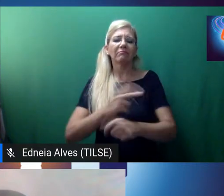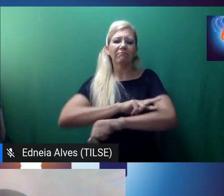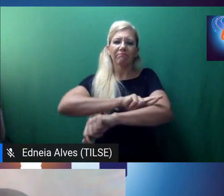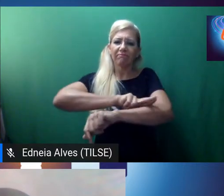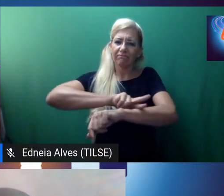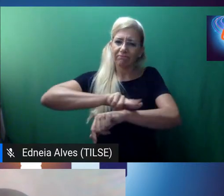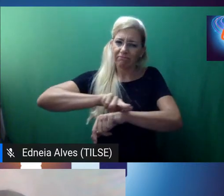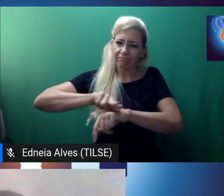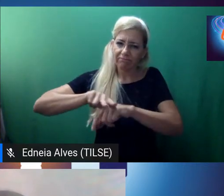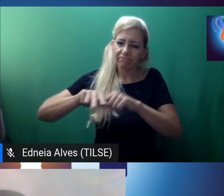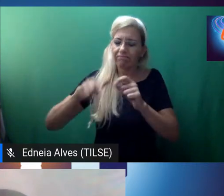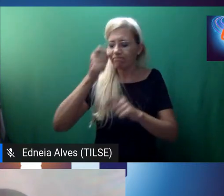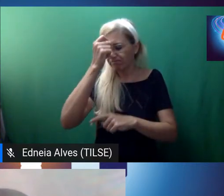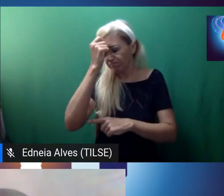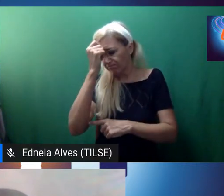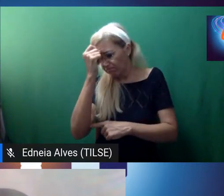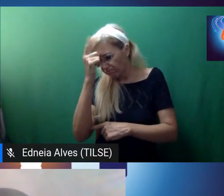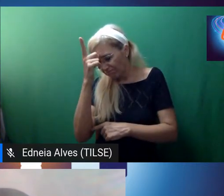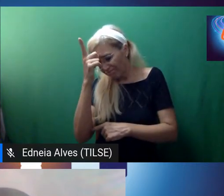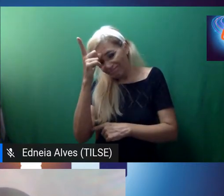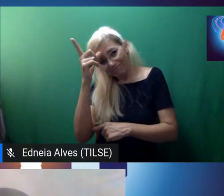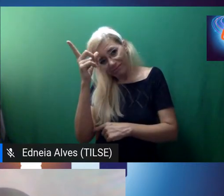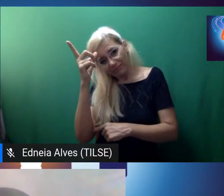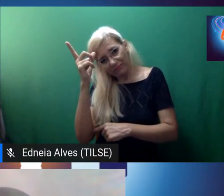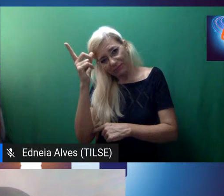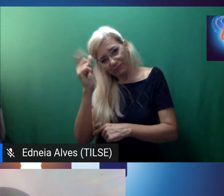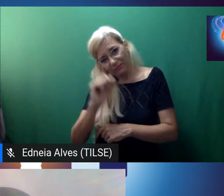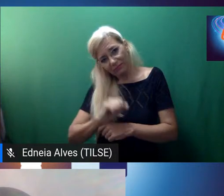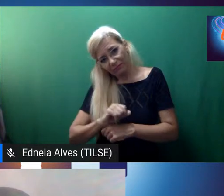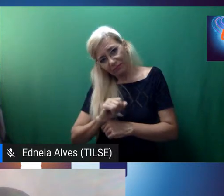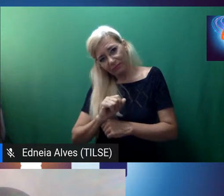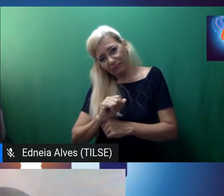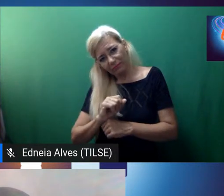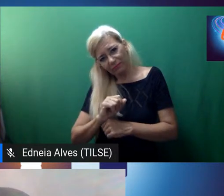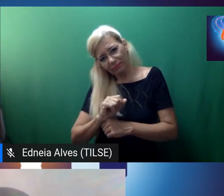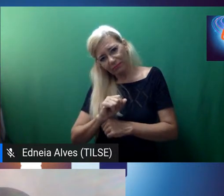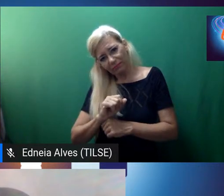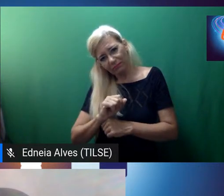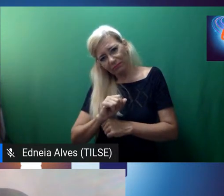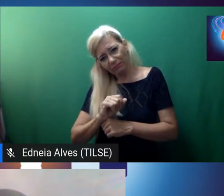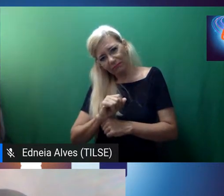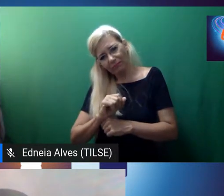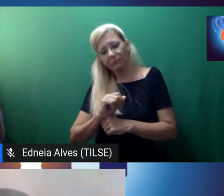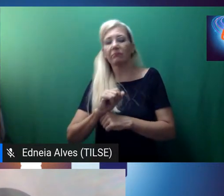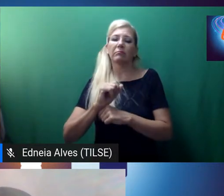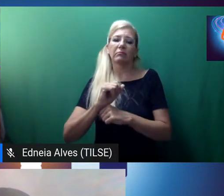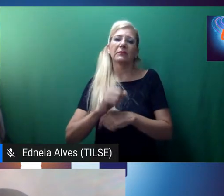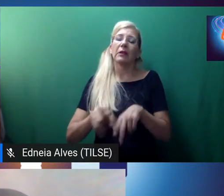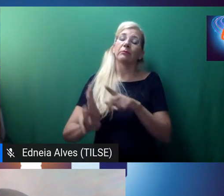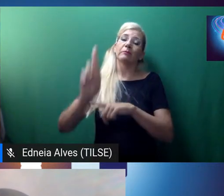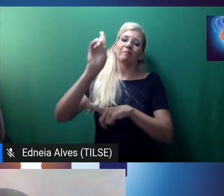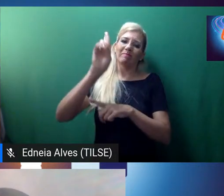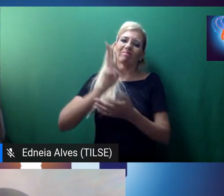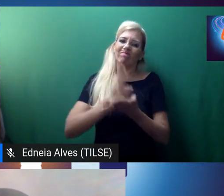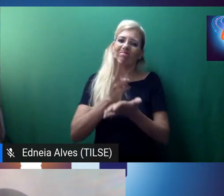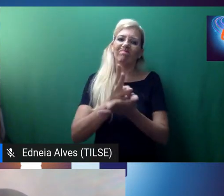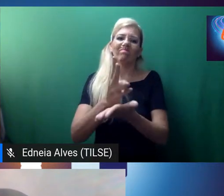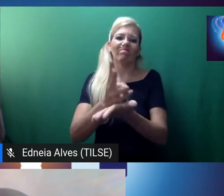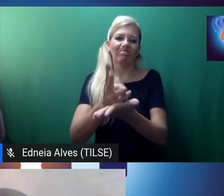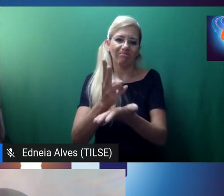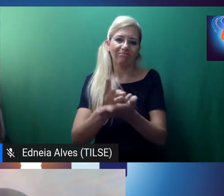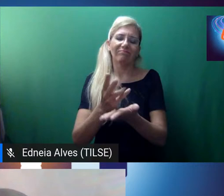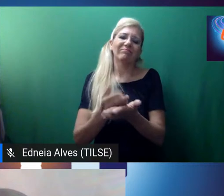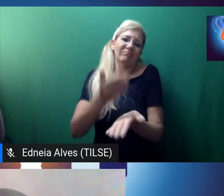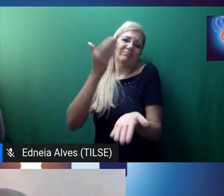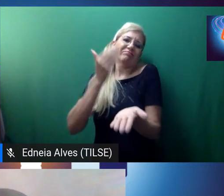beliefs, ideas, and there's going to continue to be lack of representation. And we need to fight